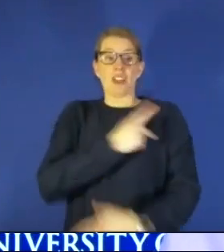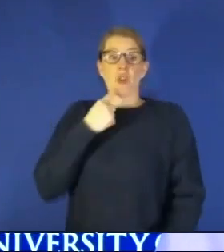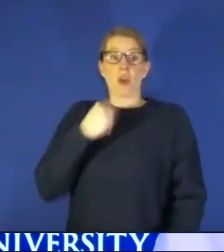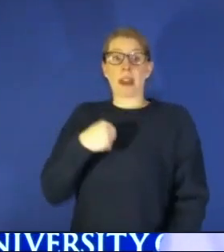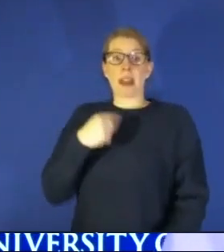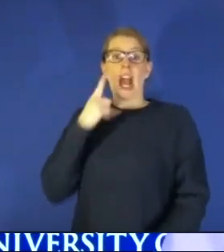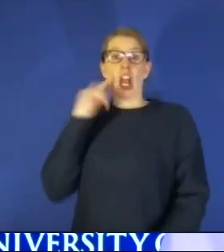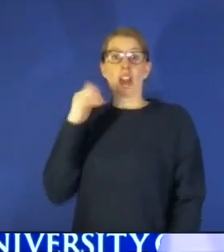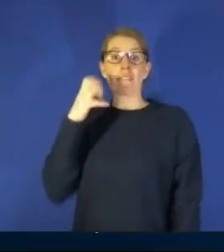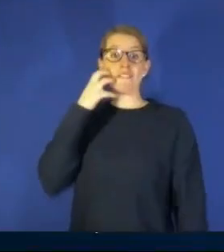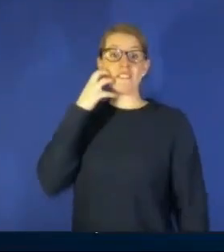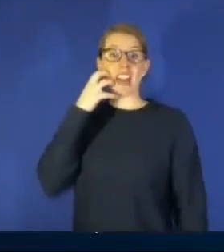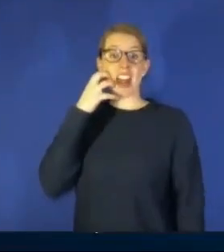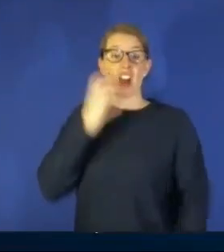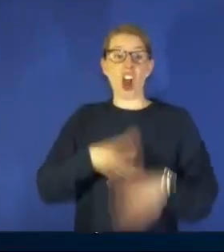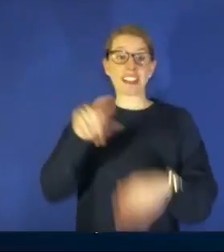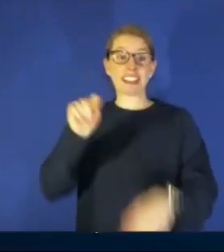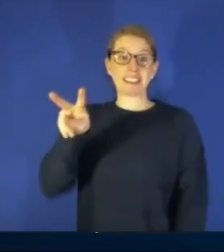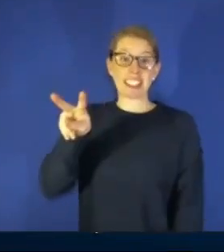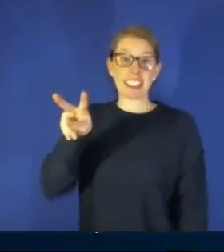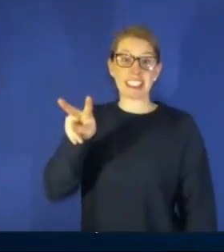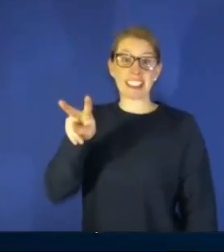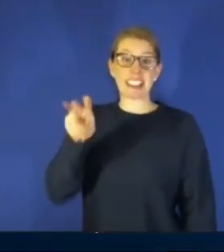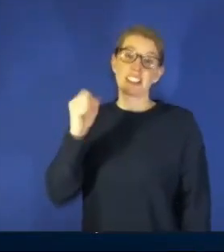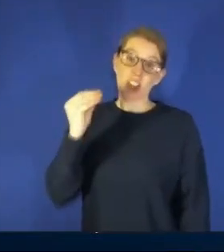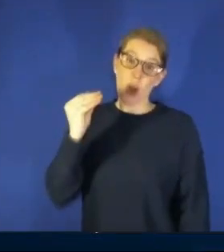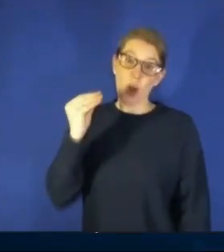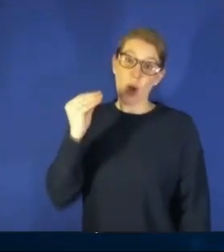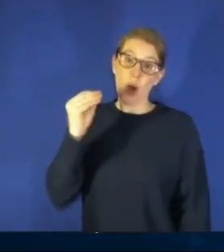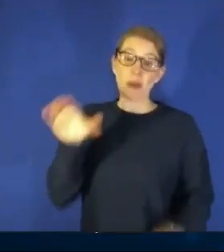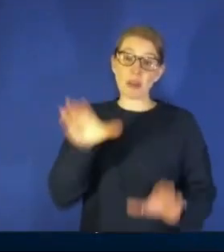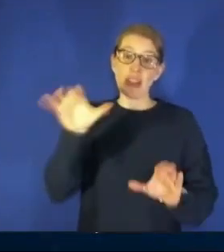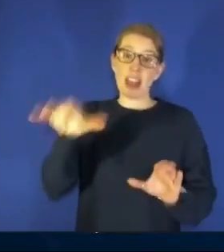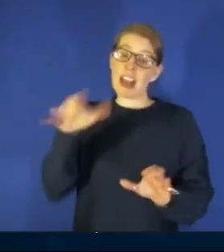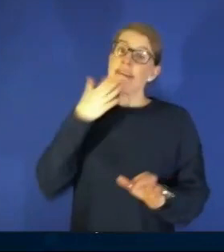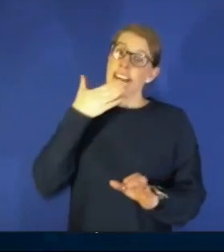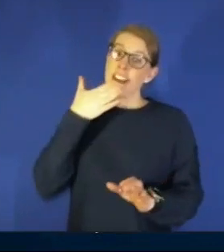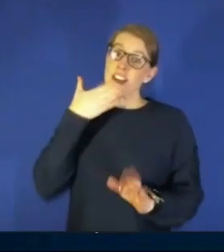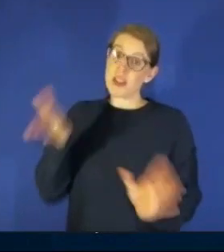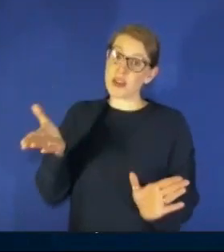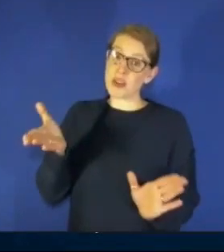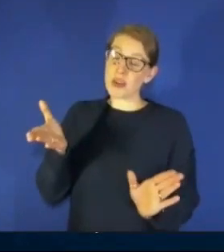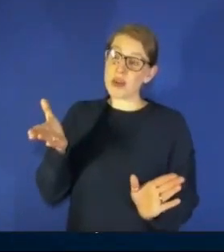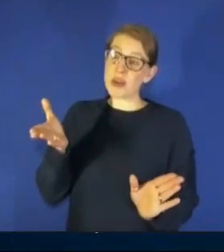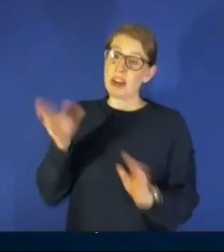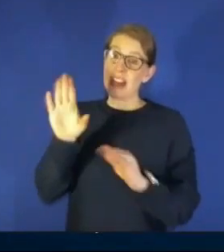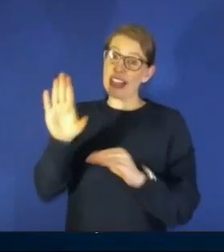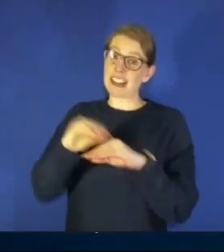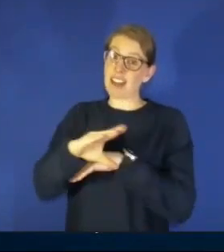TV. So I've been doing that. Thanks to him. I took his